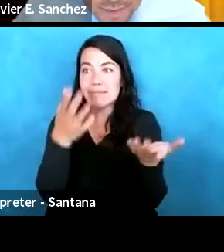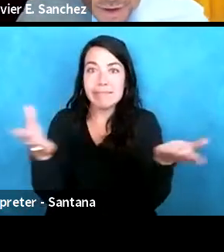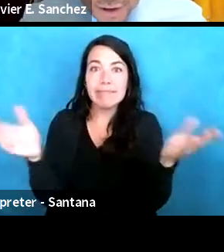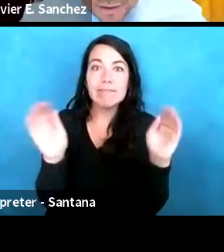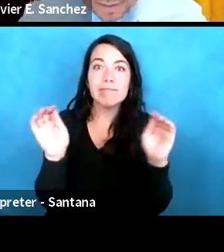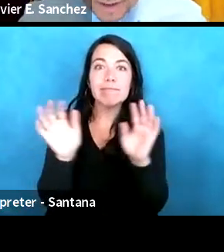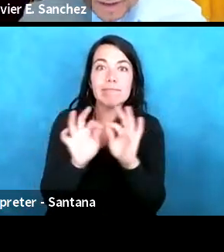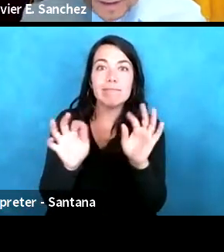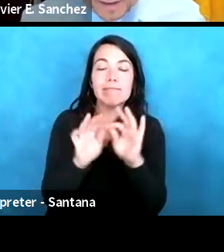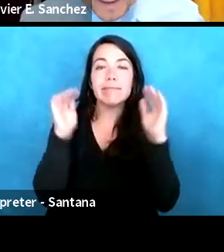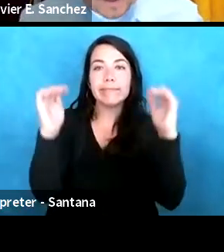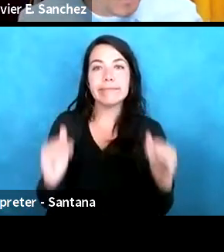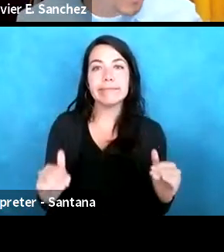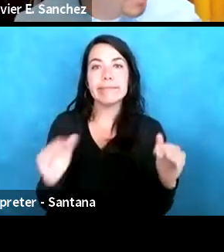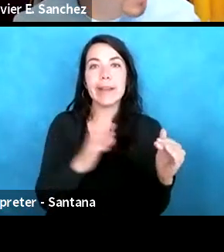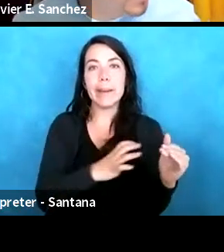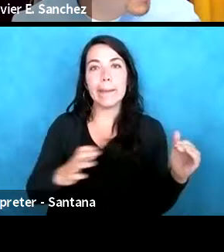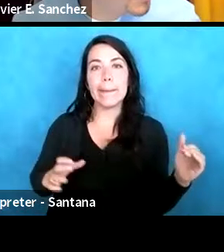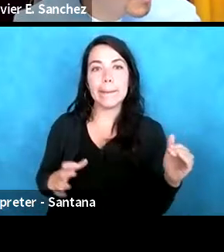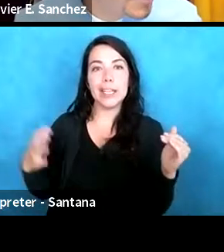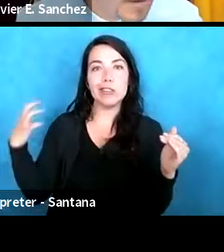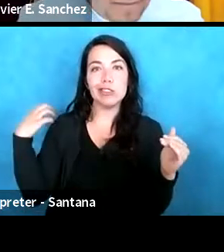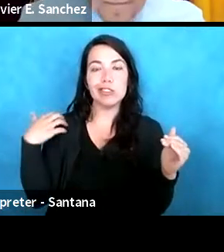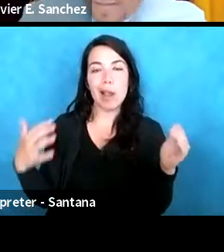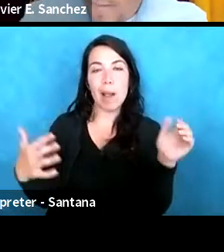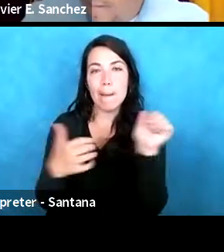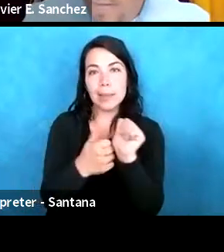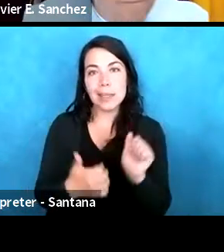on to committee chair updates and councillor comments.